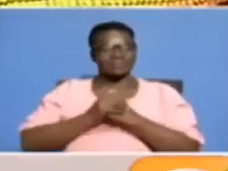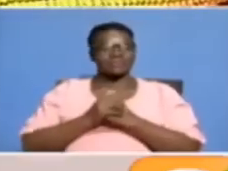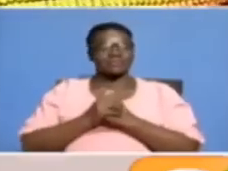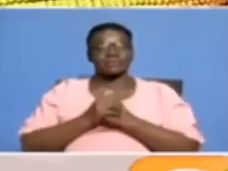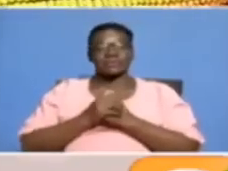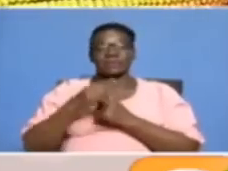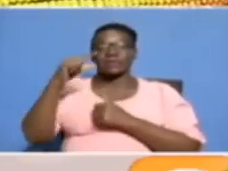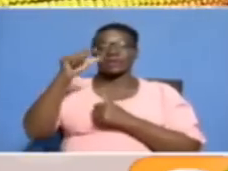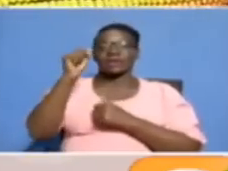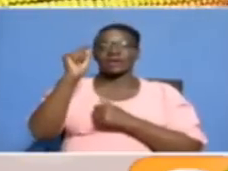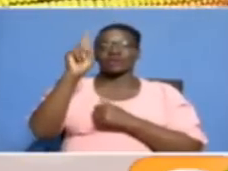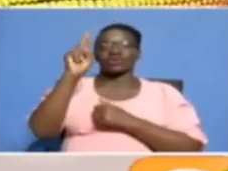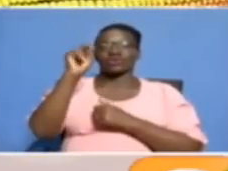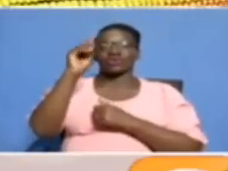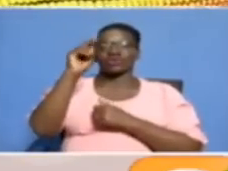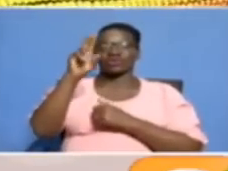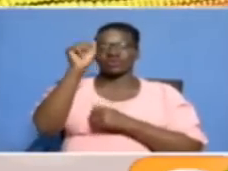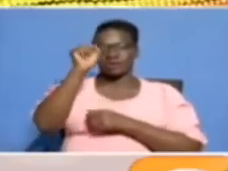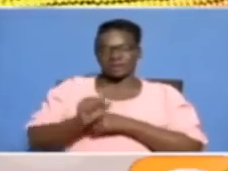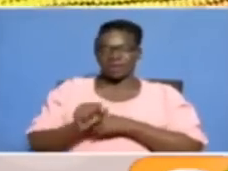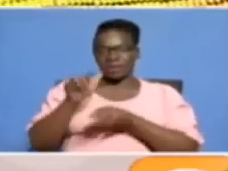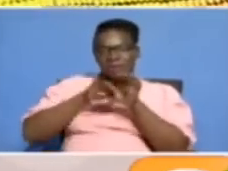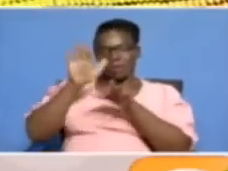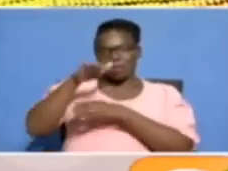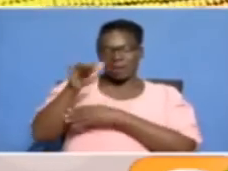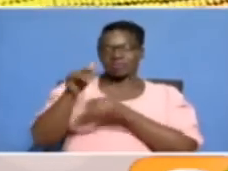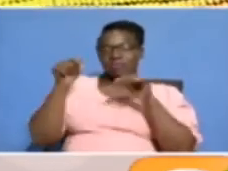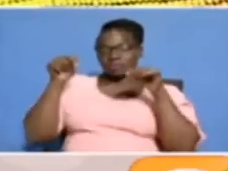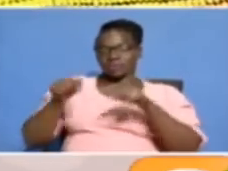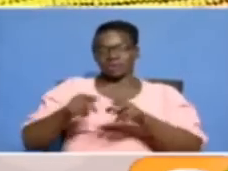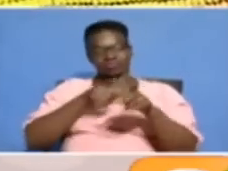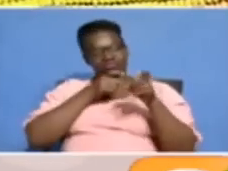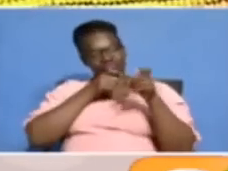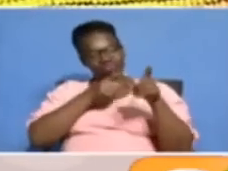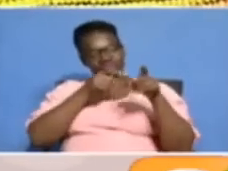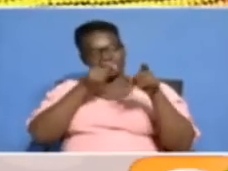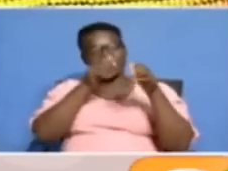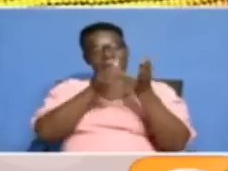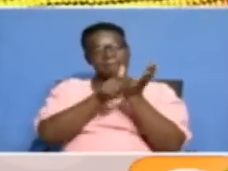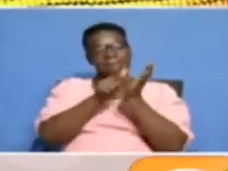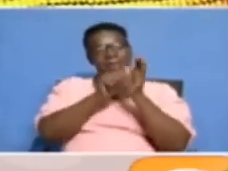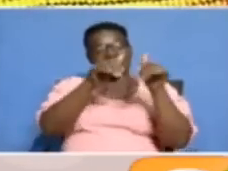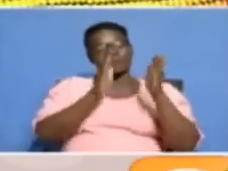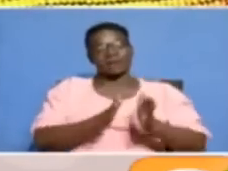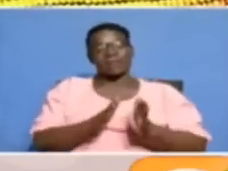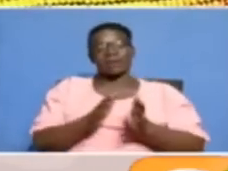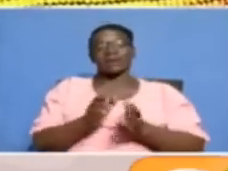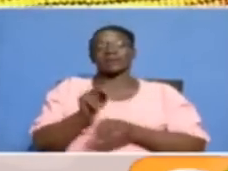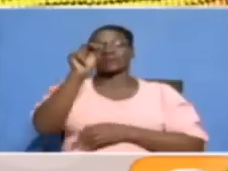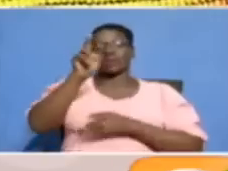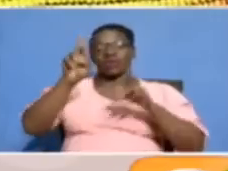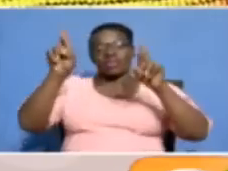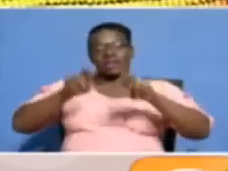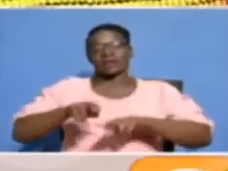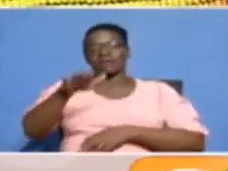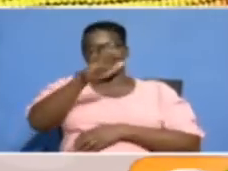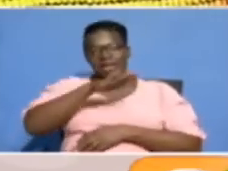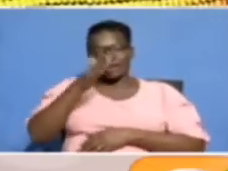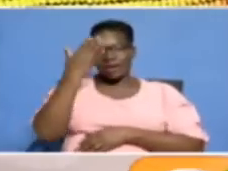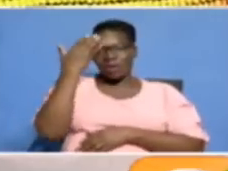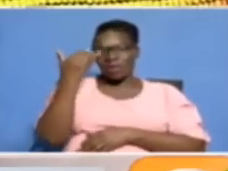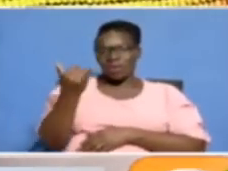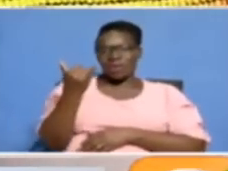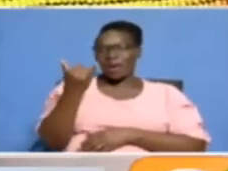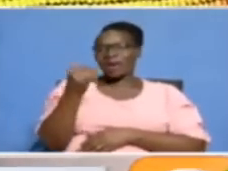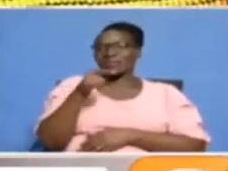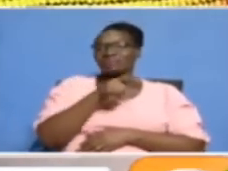Gatundu South MP Moses Kuria is tonight accusing maize farmers in the North Rift region of blackmailing President